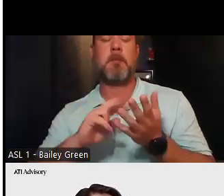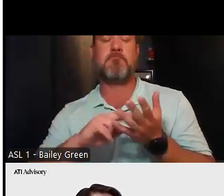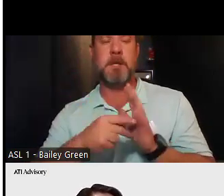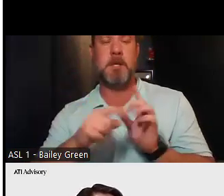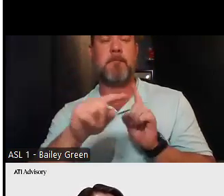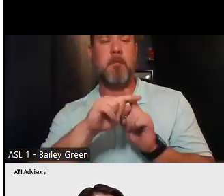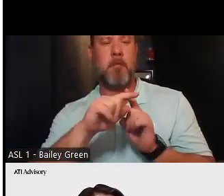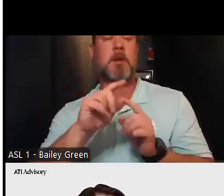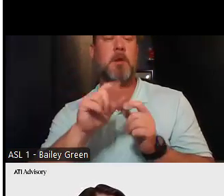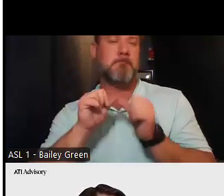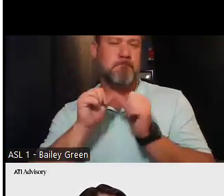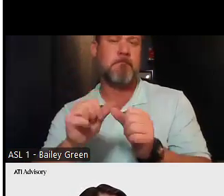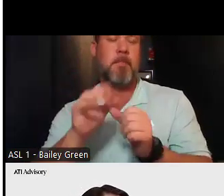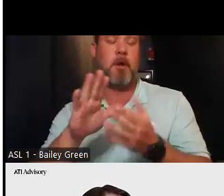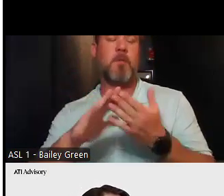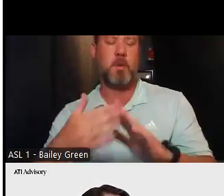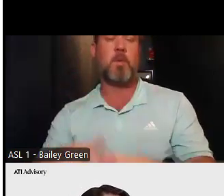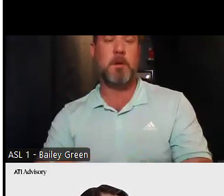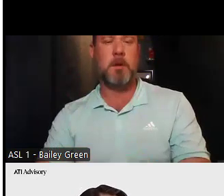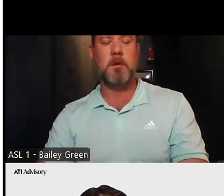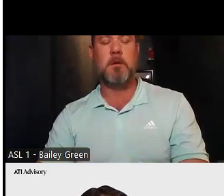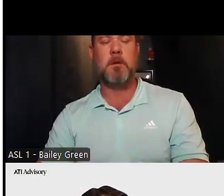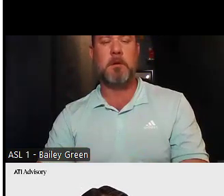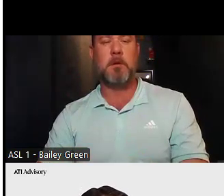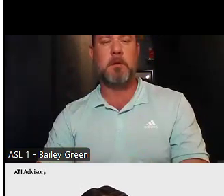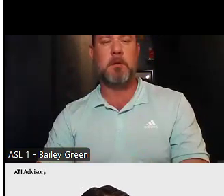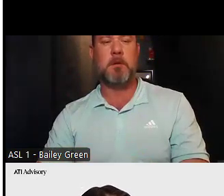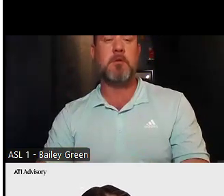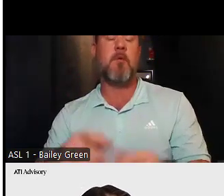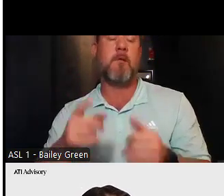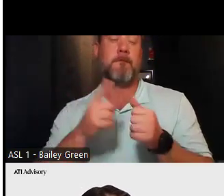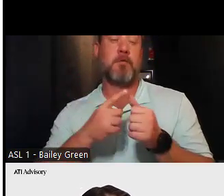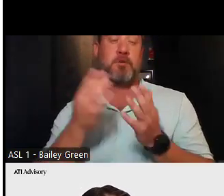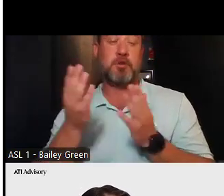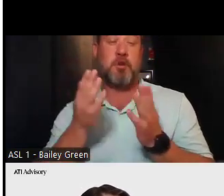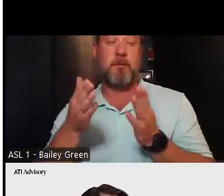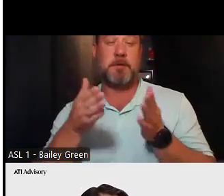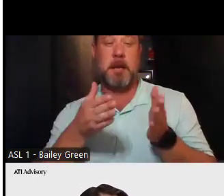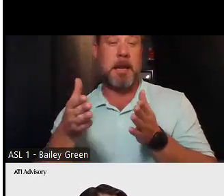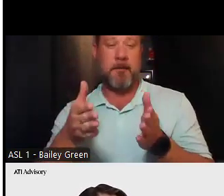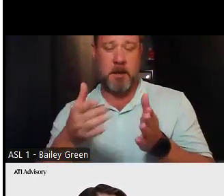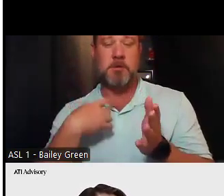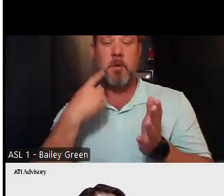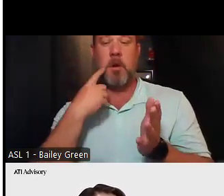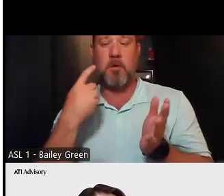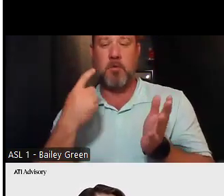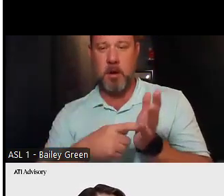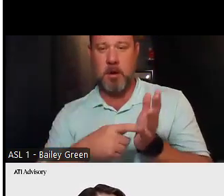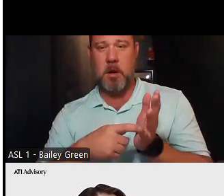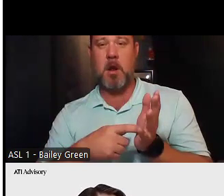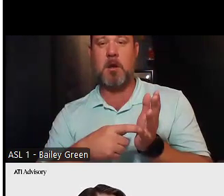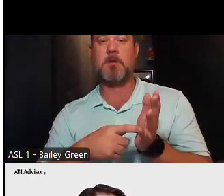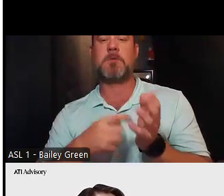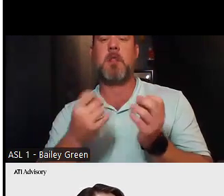keeping people in their communities. And so first was service navigation. So we recognize that there are a lot